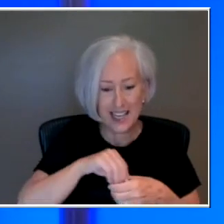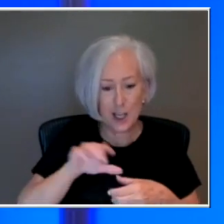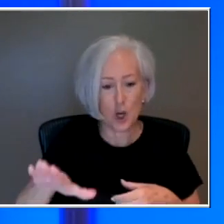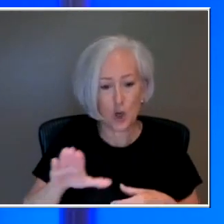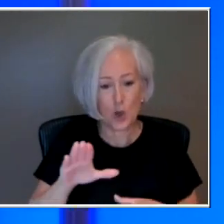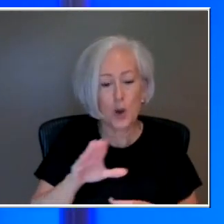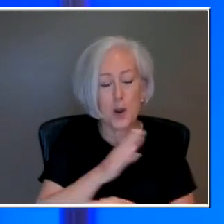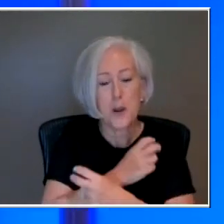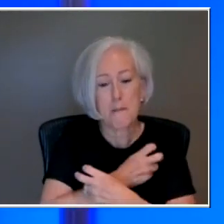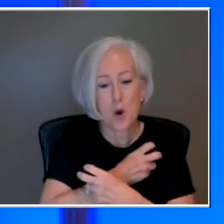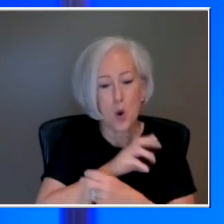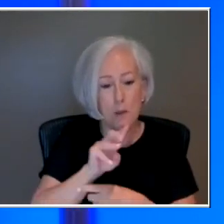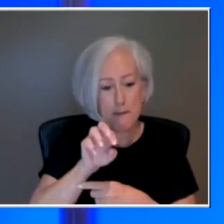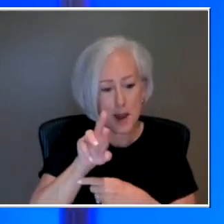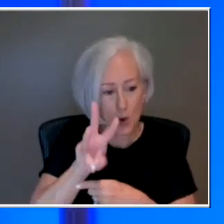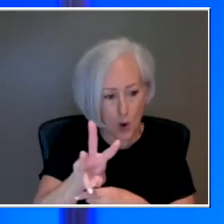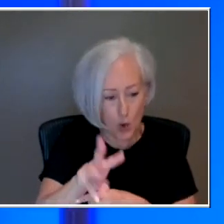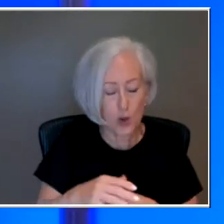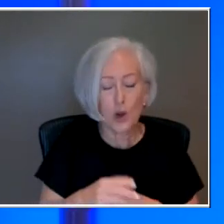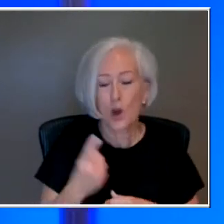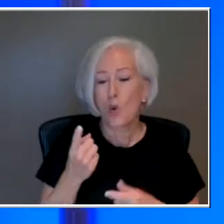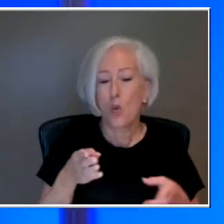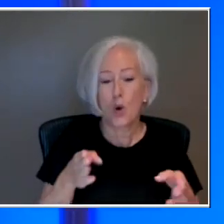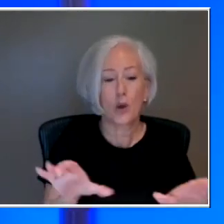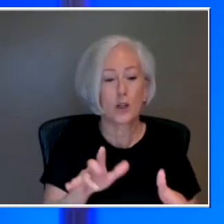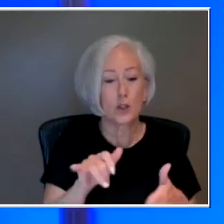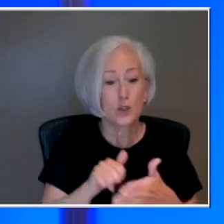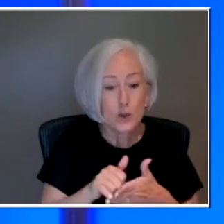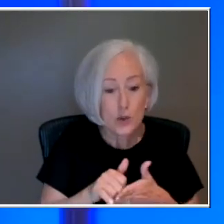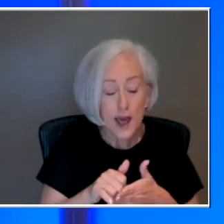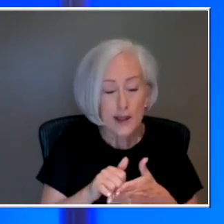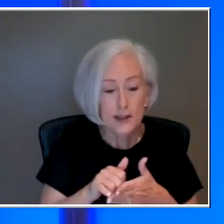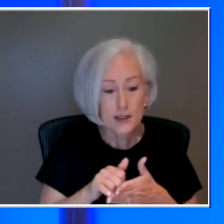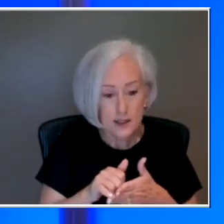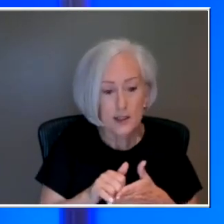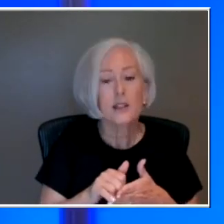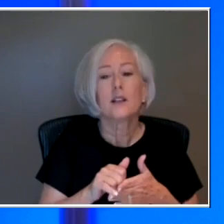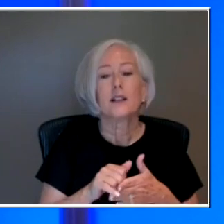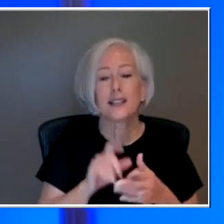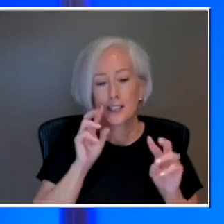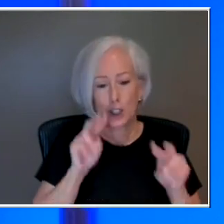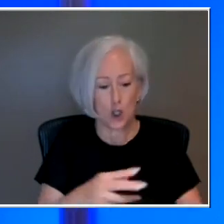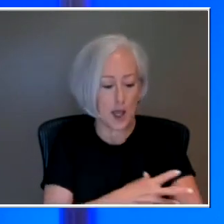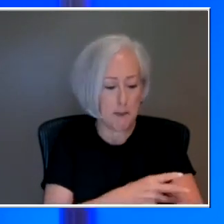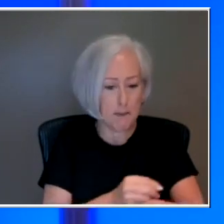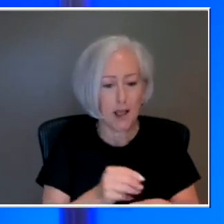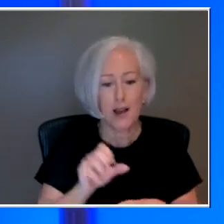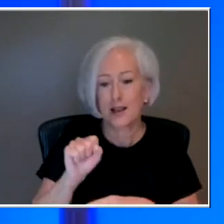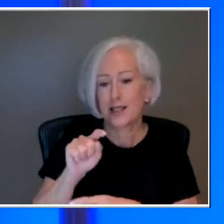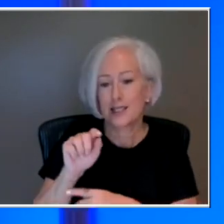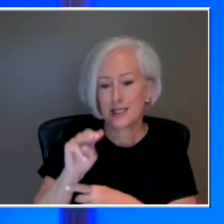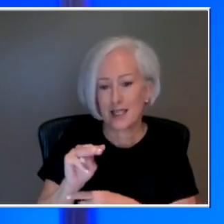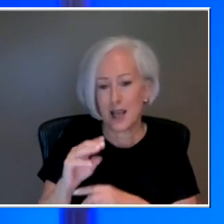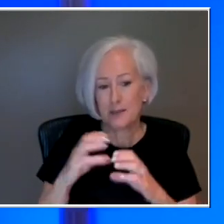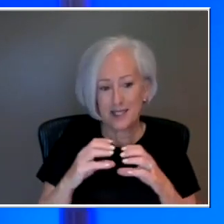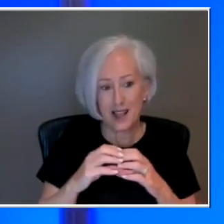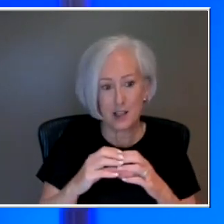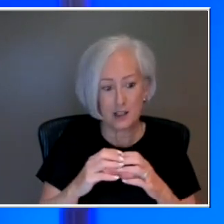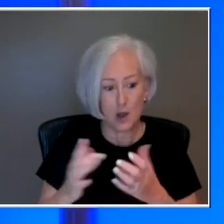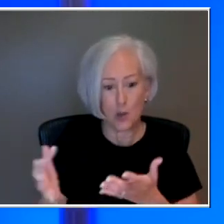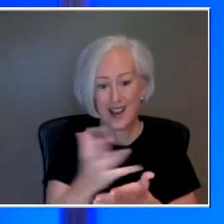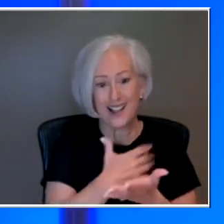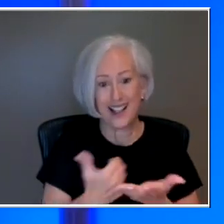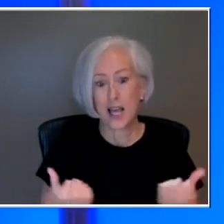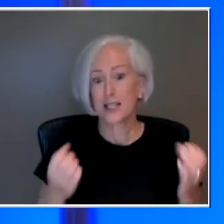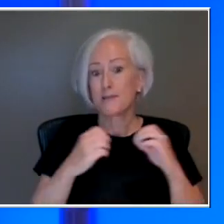And one quicker way to do that is to go with the blood stem cells, because we get a larger number of cells and also we